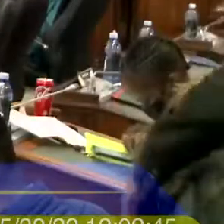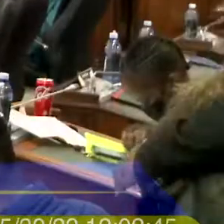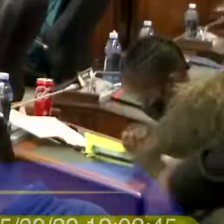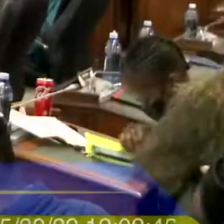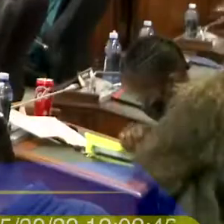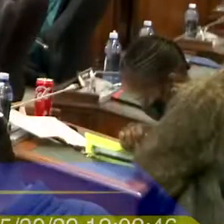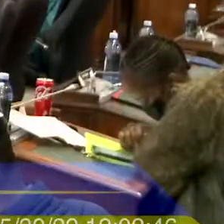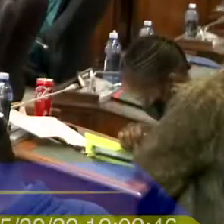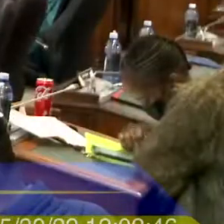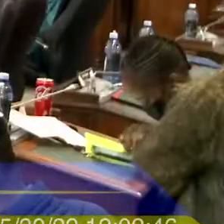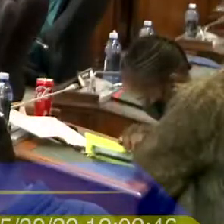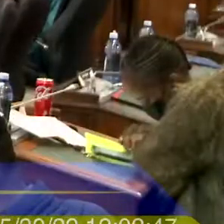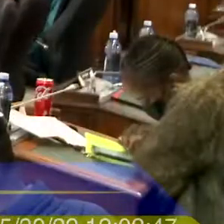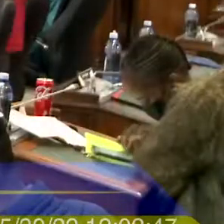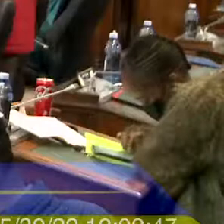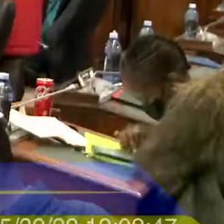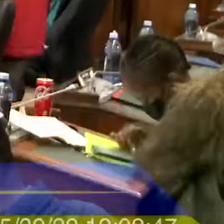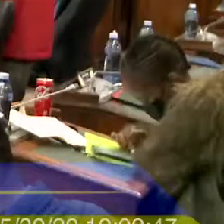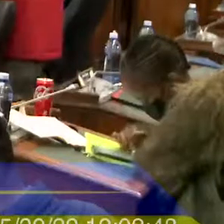my